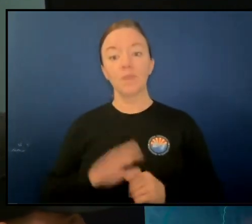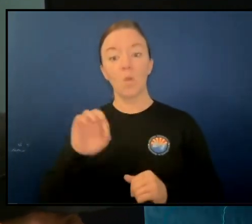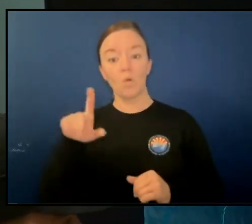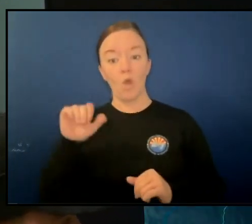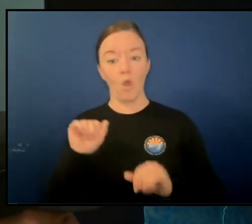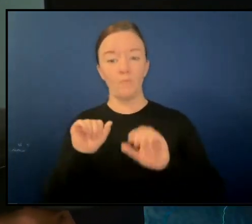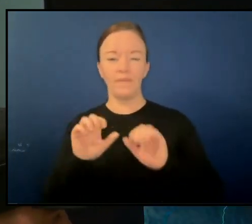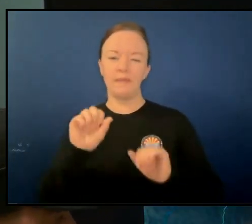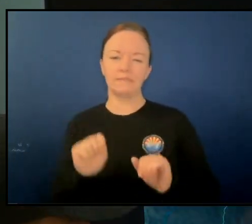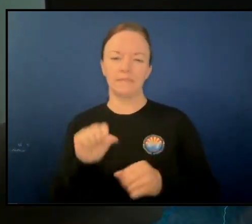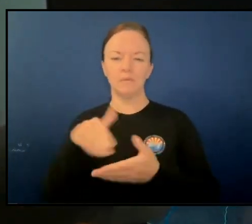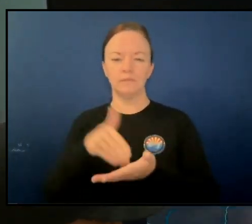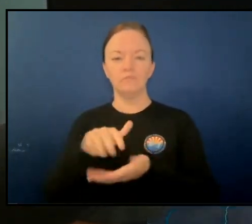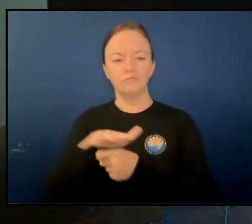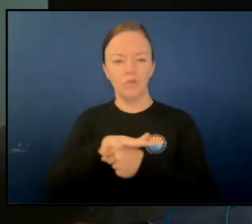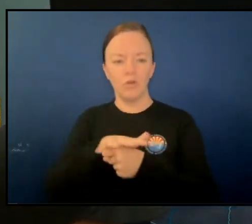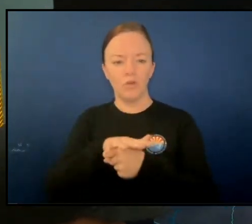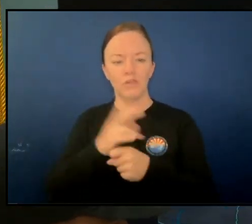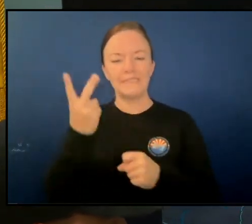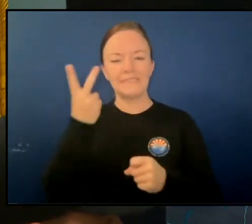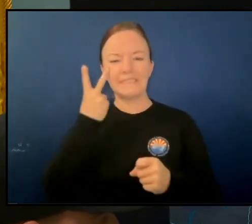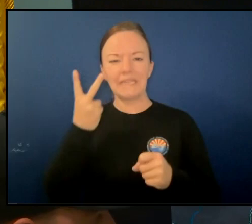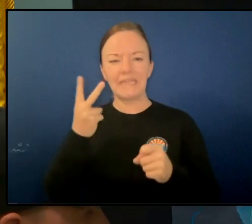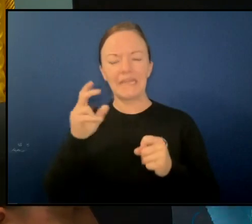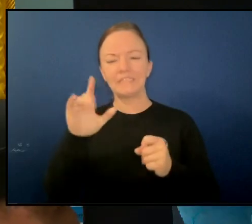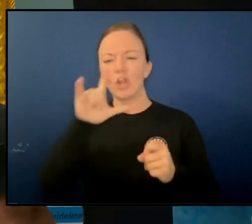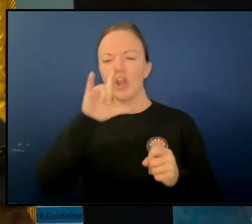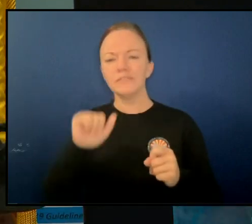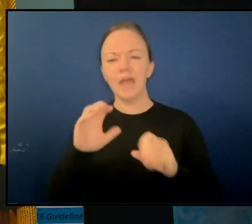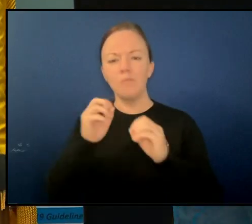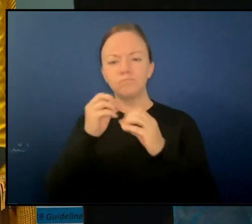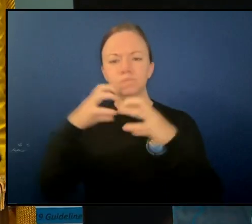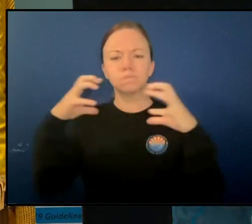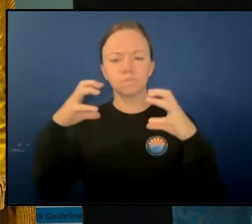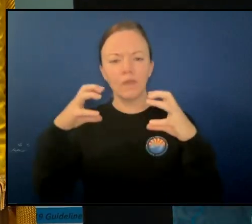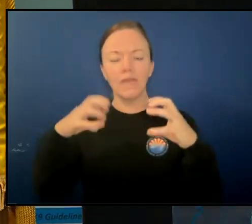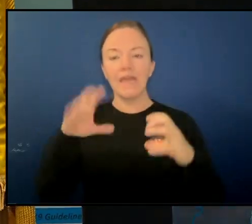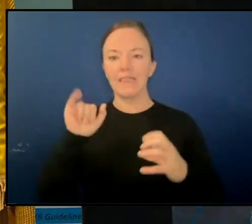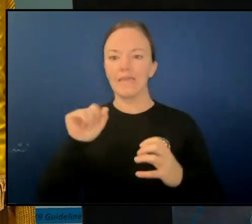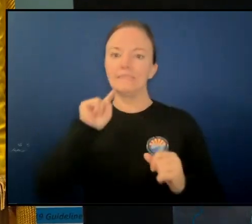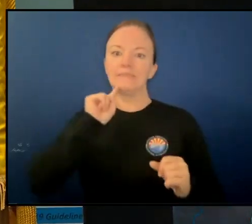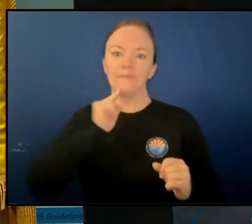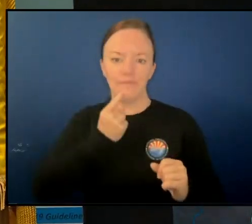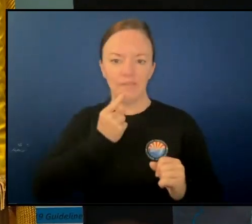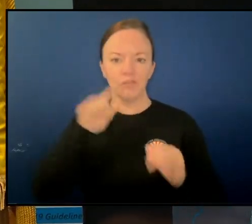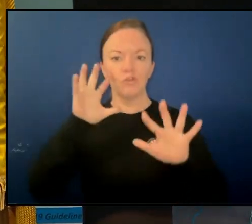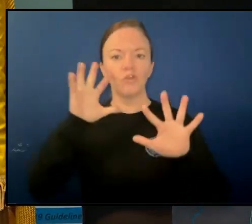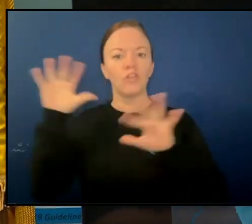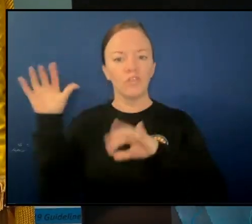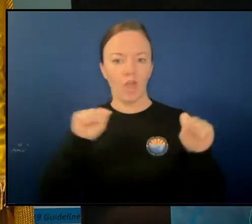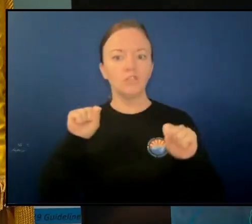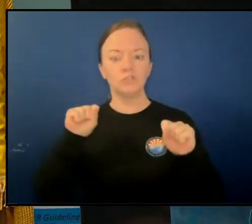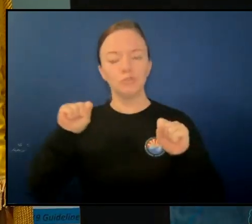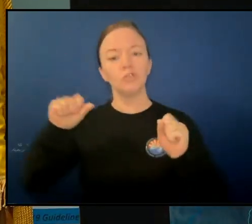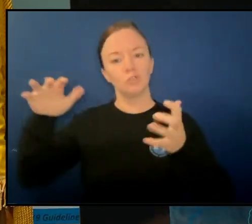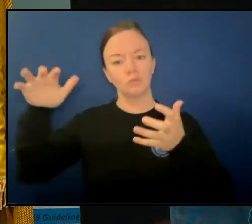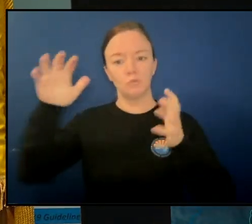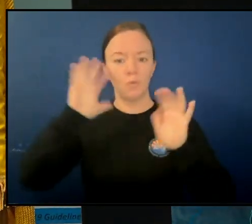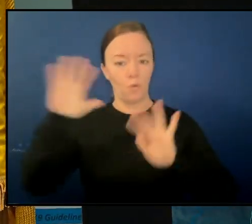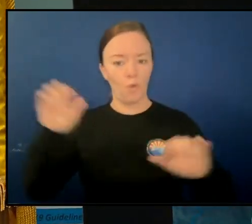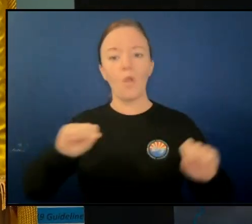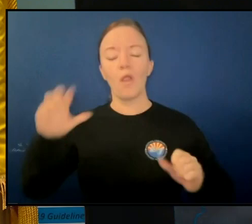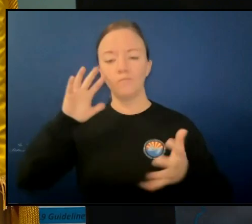big bubbly area, really. That's a severe thunderstorm complex that's moving through south central